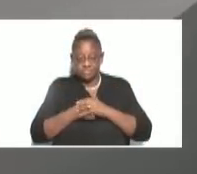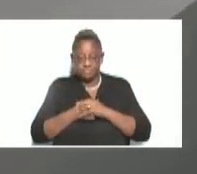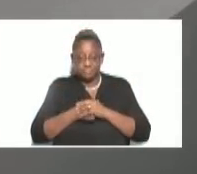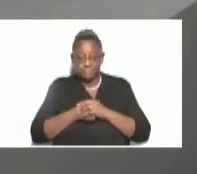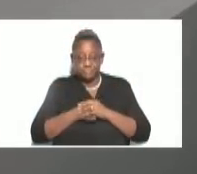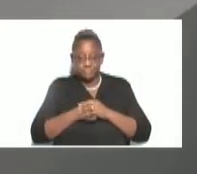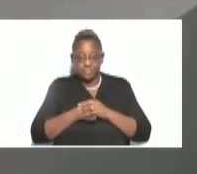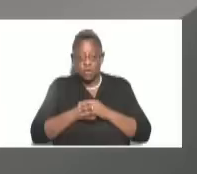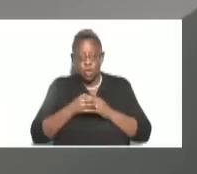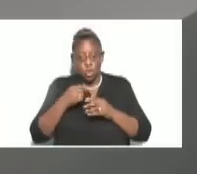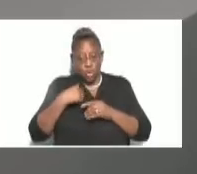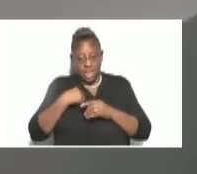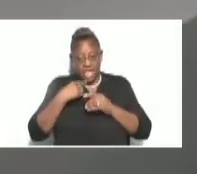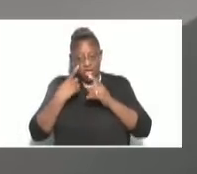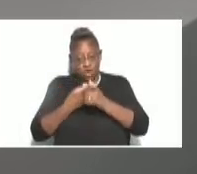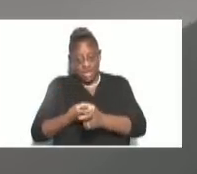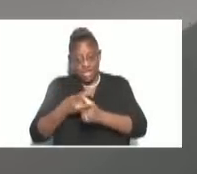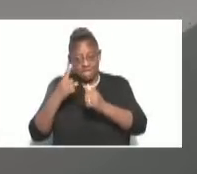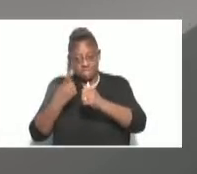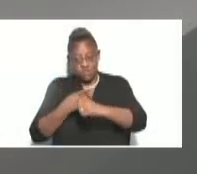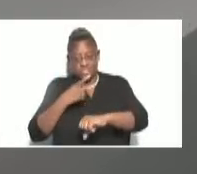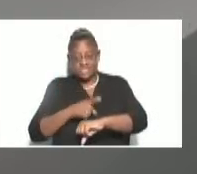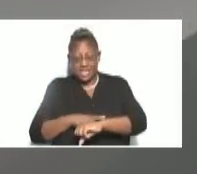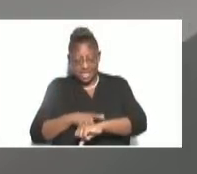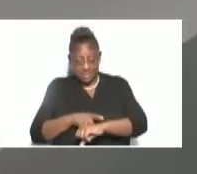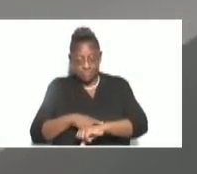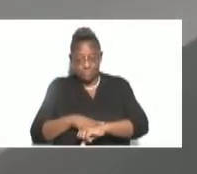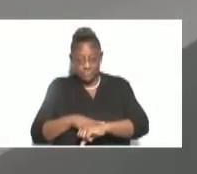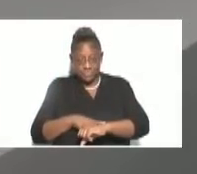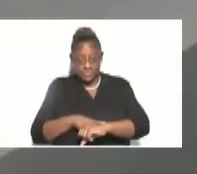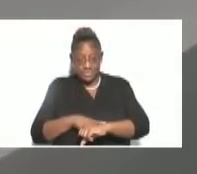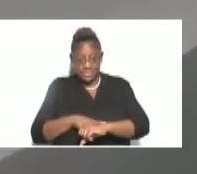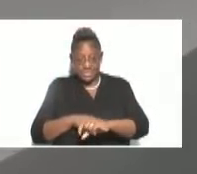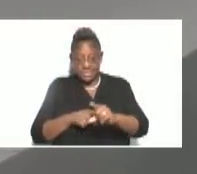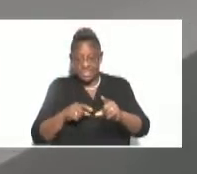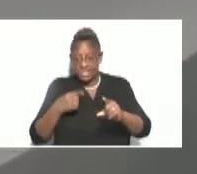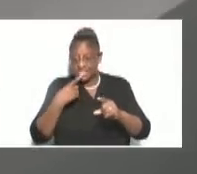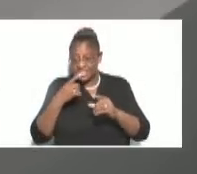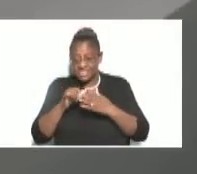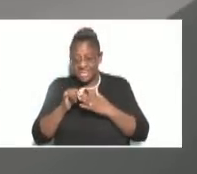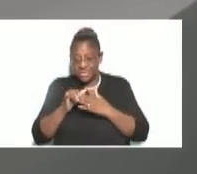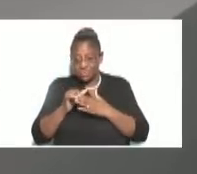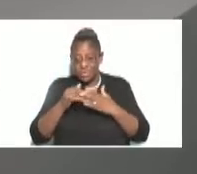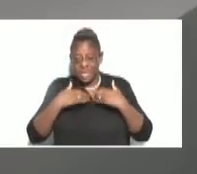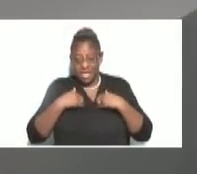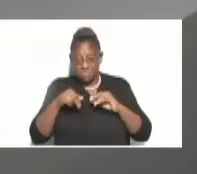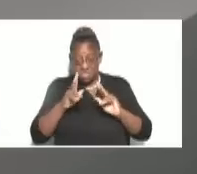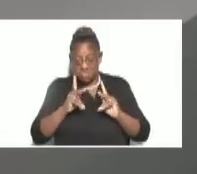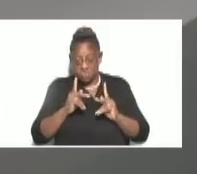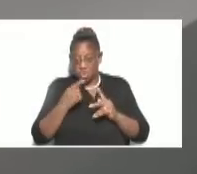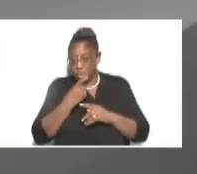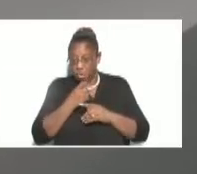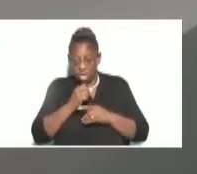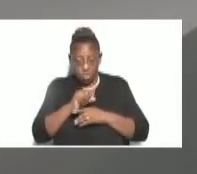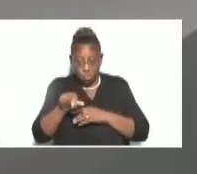You know, when I ran for the first time, I had to have a primary. We had a runoff. And I'm trying to figure out what's so hard about